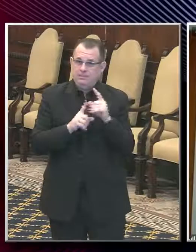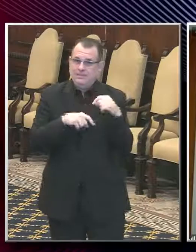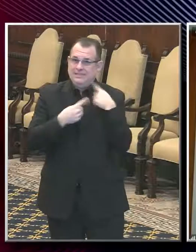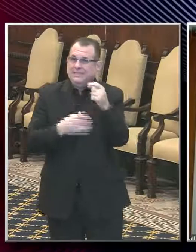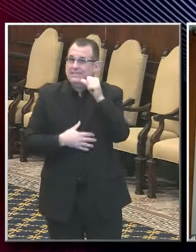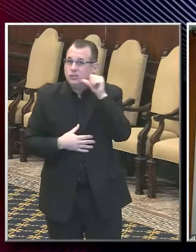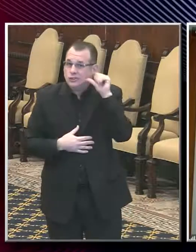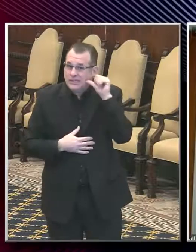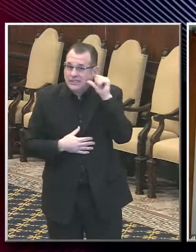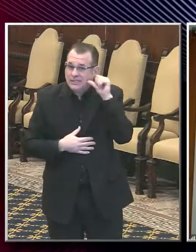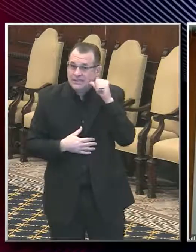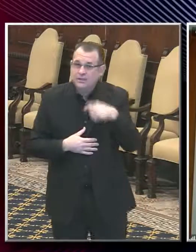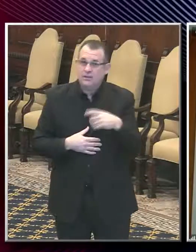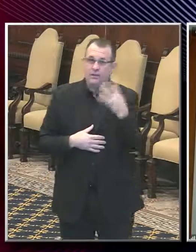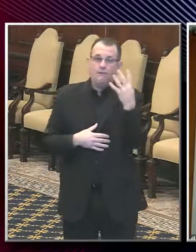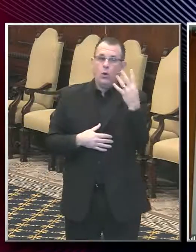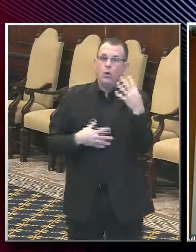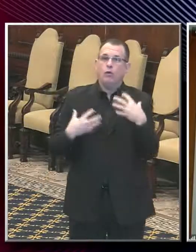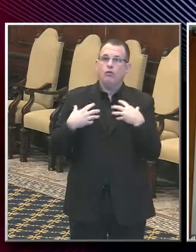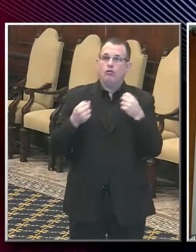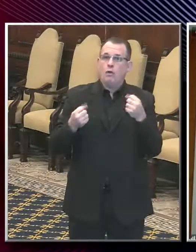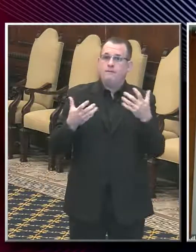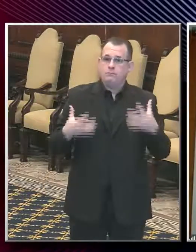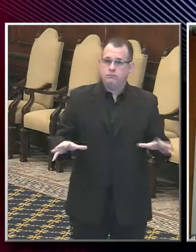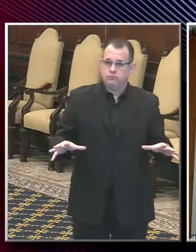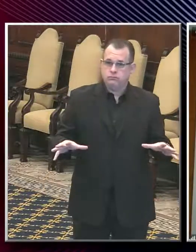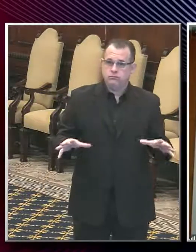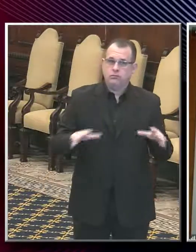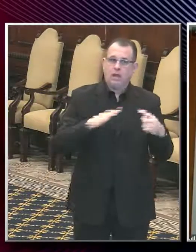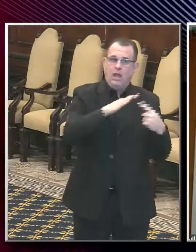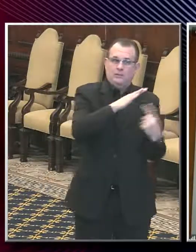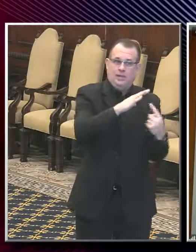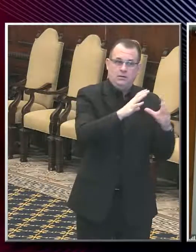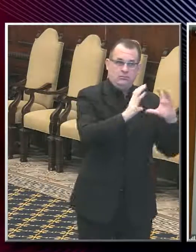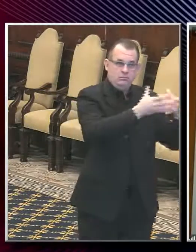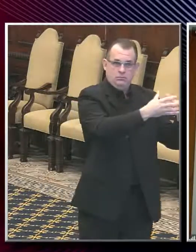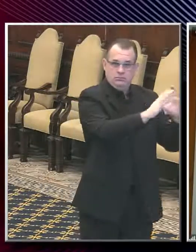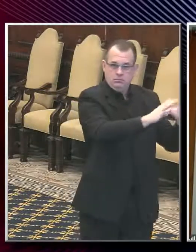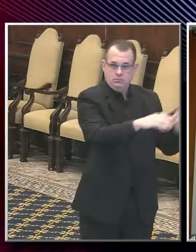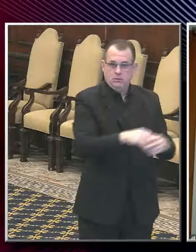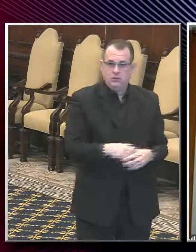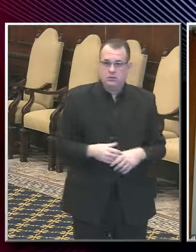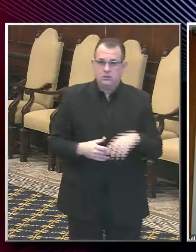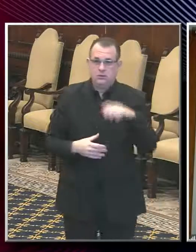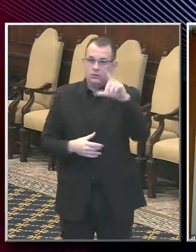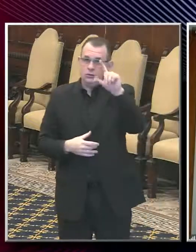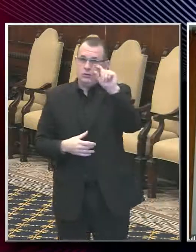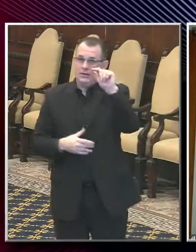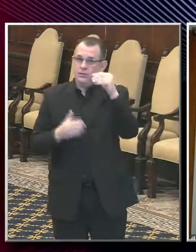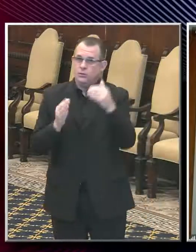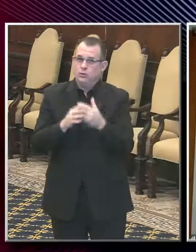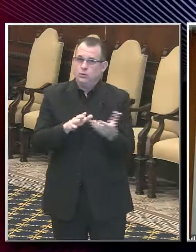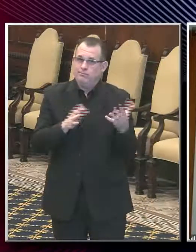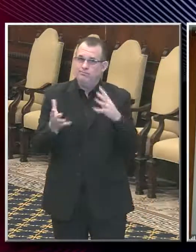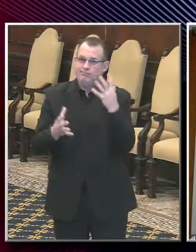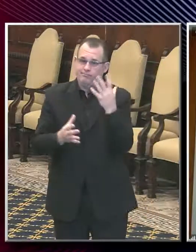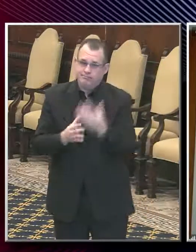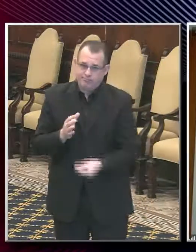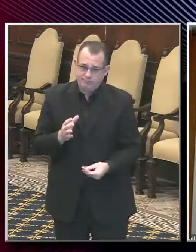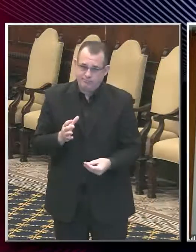from isolation. I do have to report, sadly, we have 20 new deaths from the coronavirus infection since yesterday, bringing us to a total